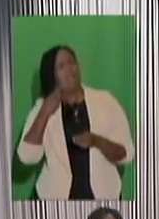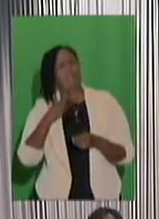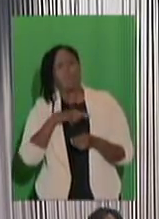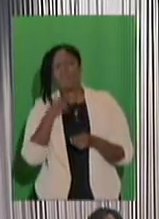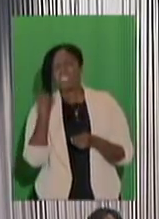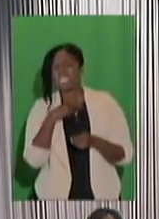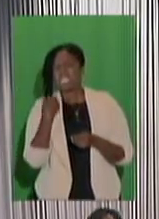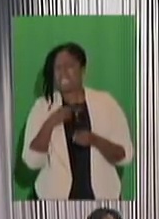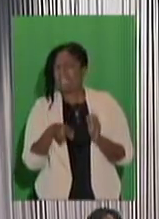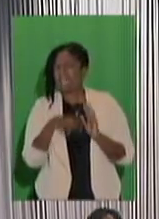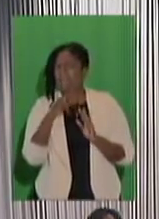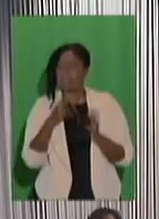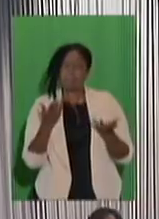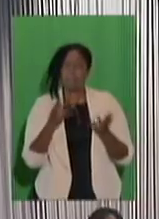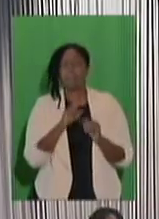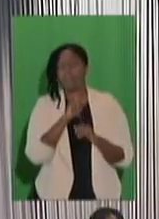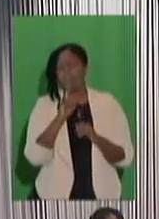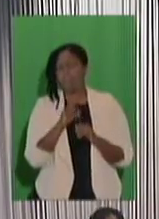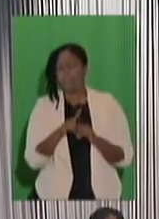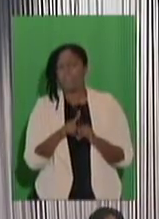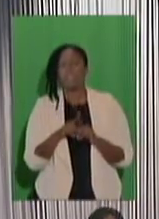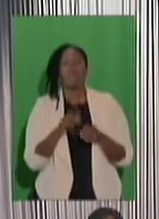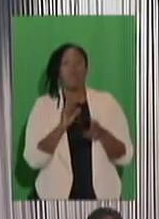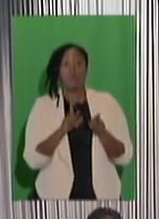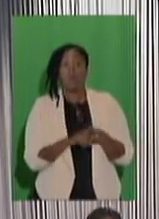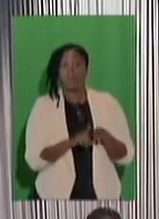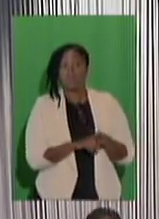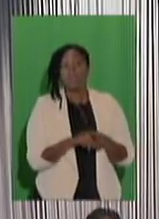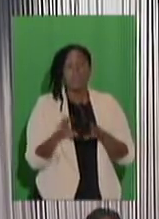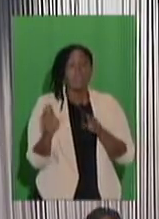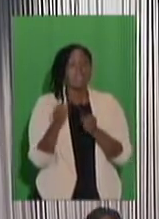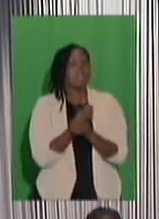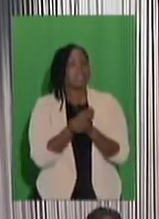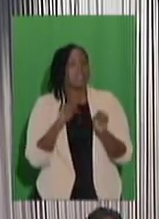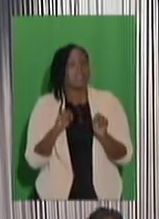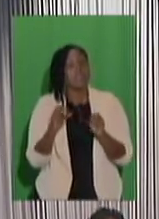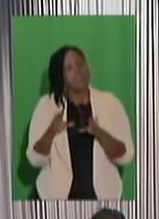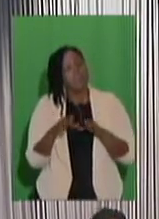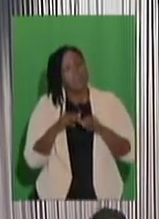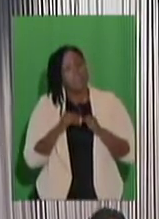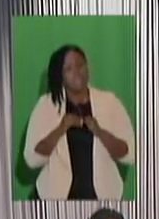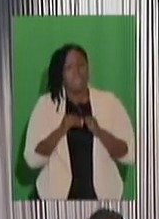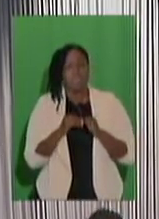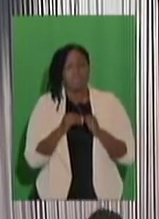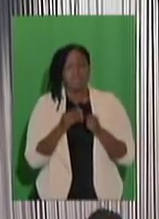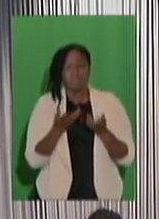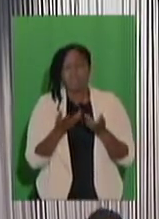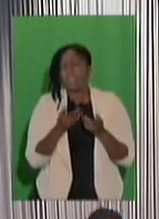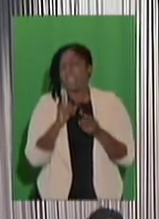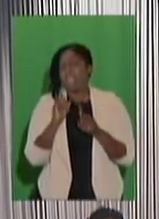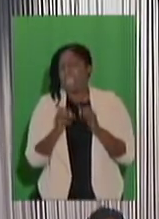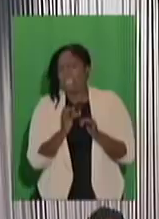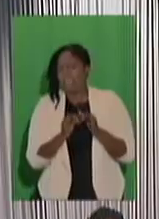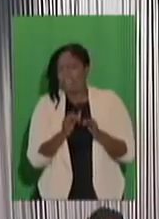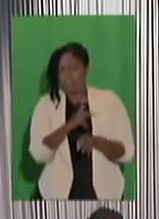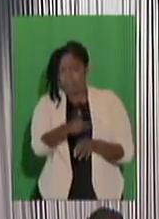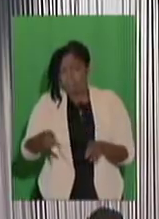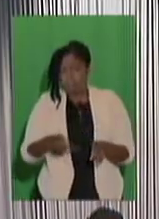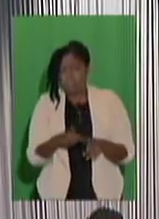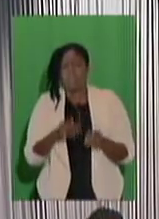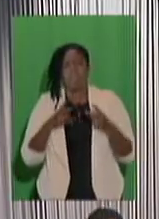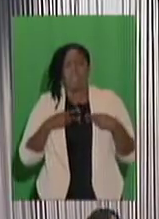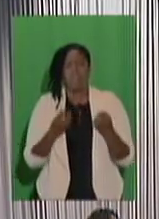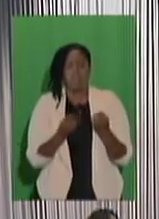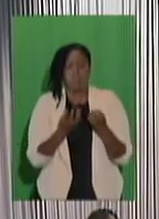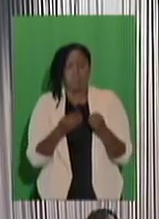Dr. Parasram, is it safe to receive goods or a package from an area where COVID-19 has been confirmed,